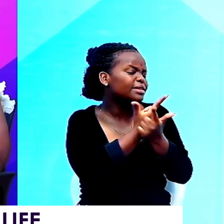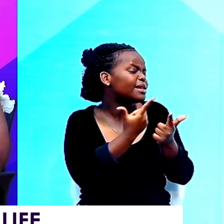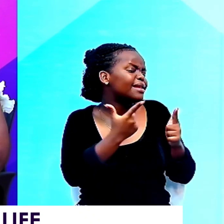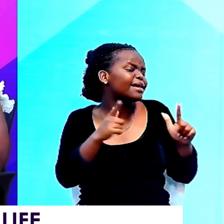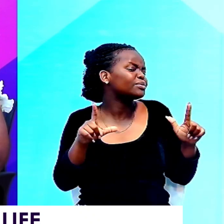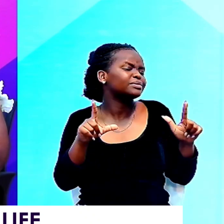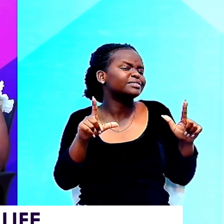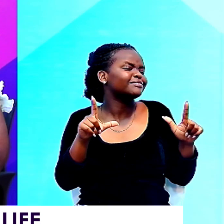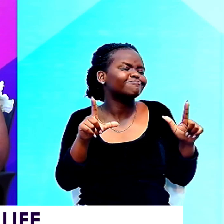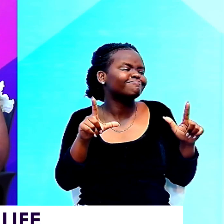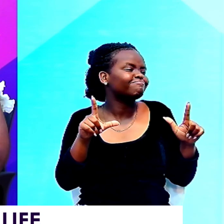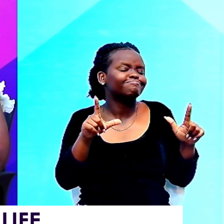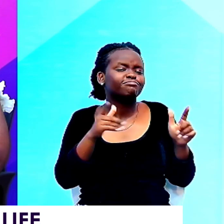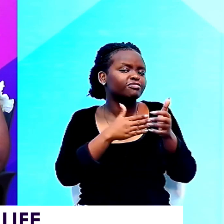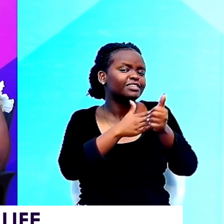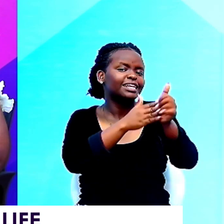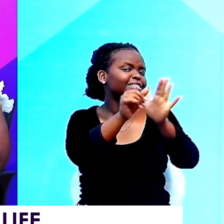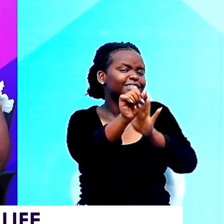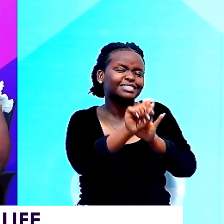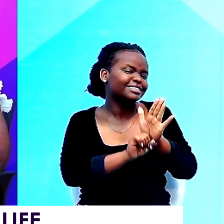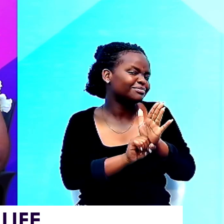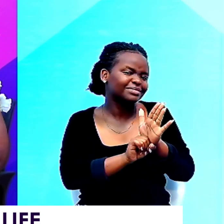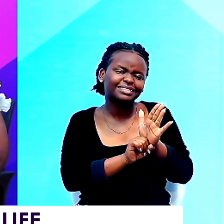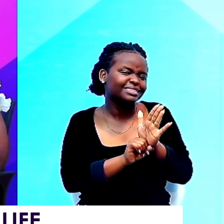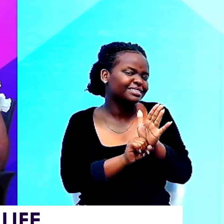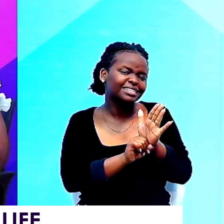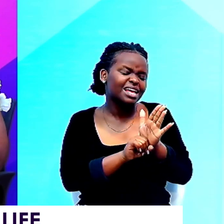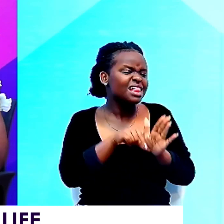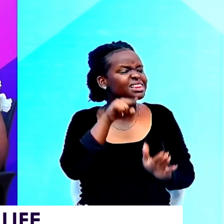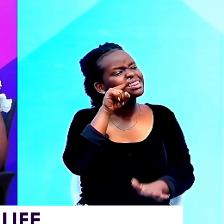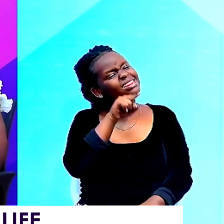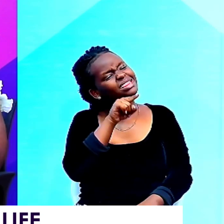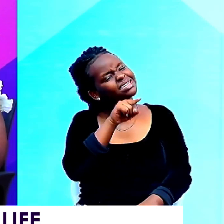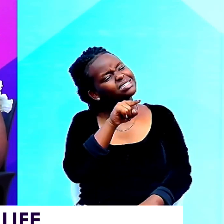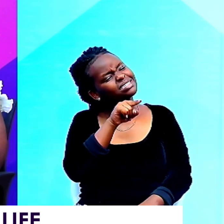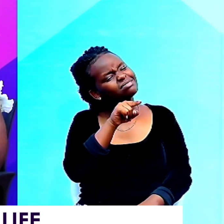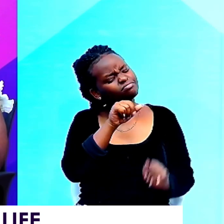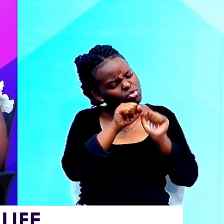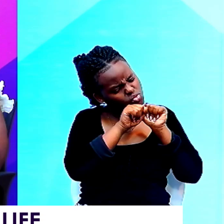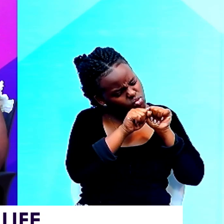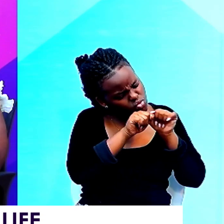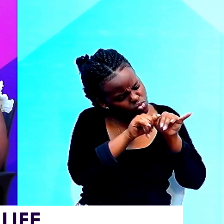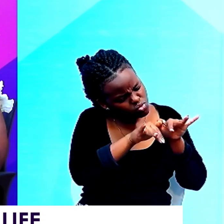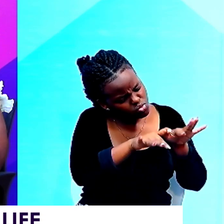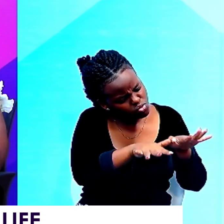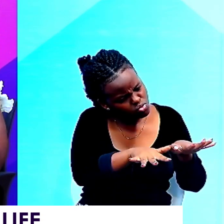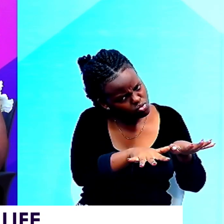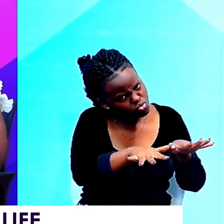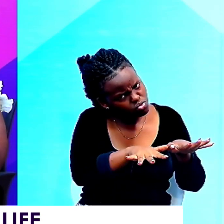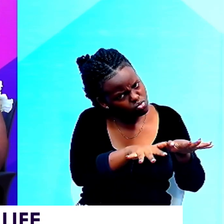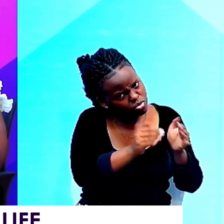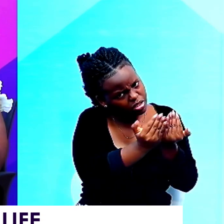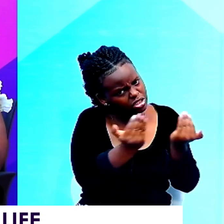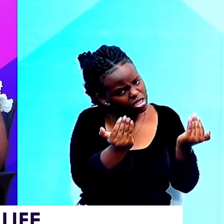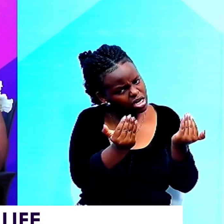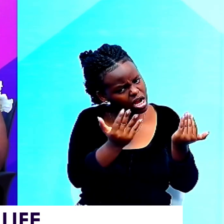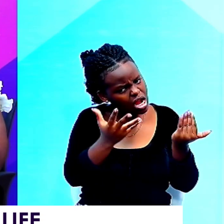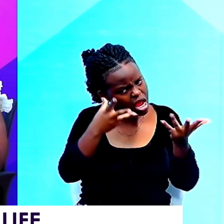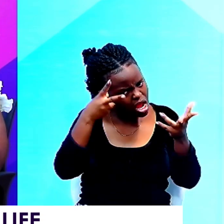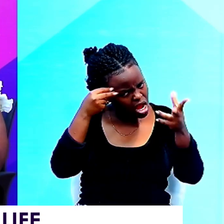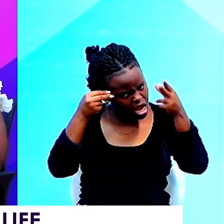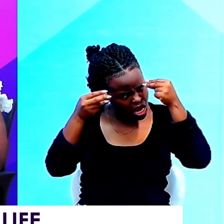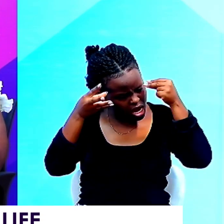the leaderships, is this sinking in the children? Are they really taking it in? Are they taking